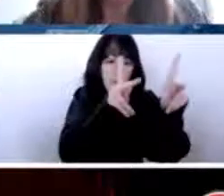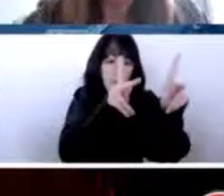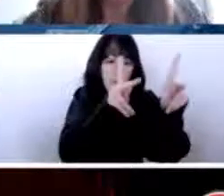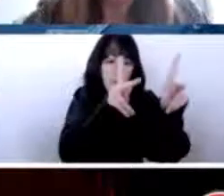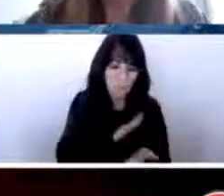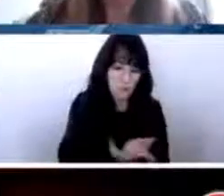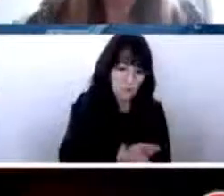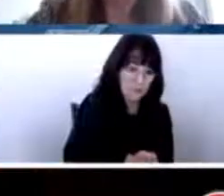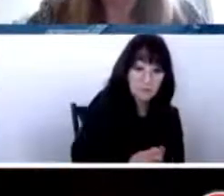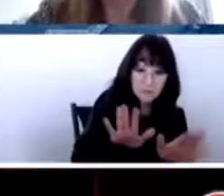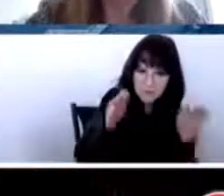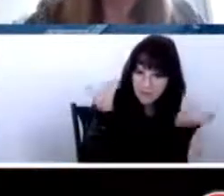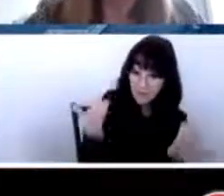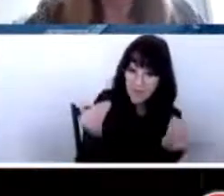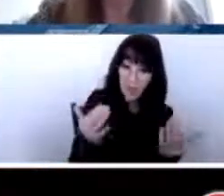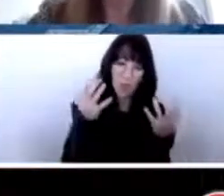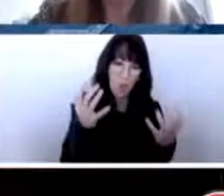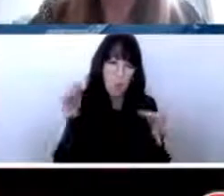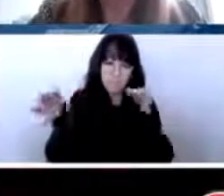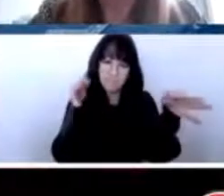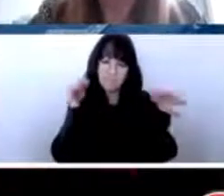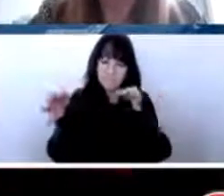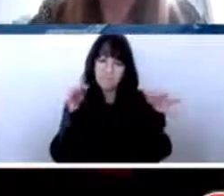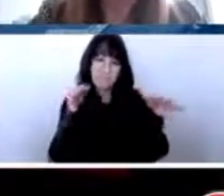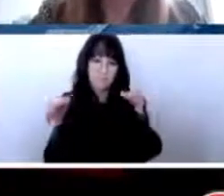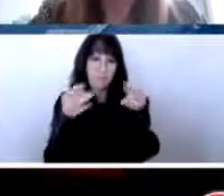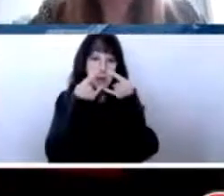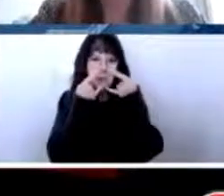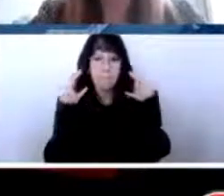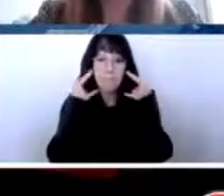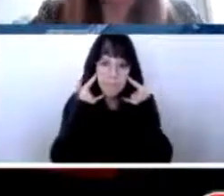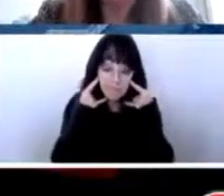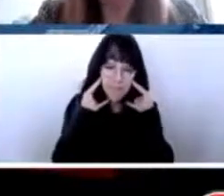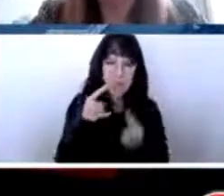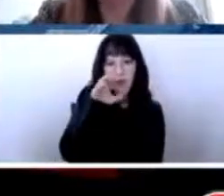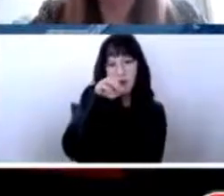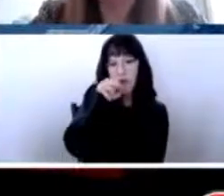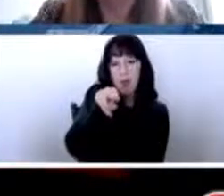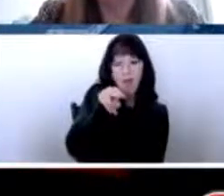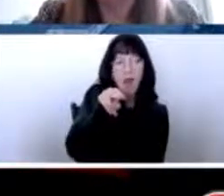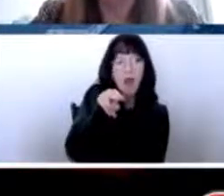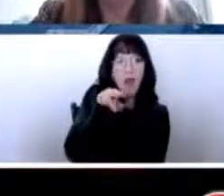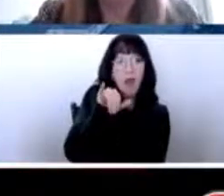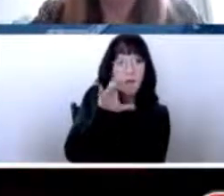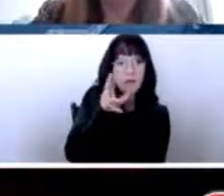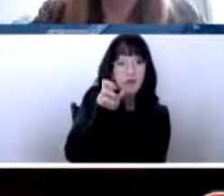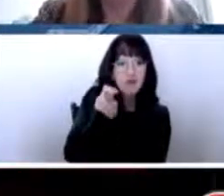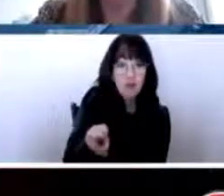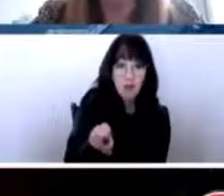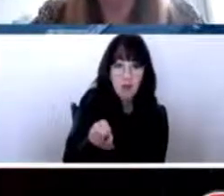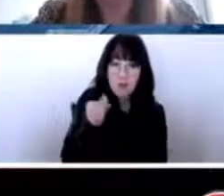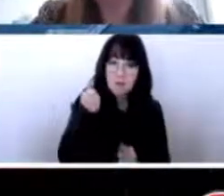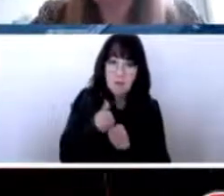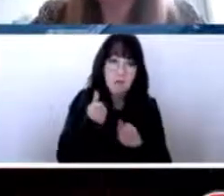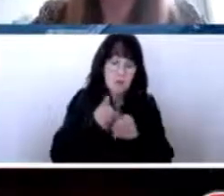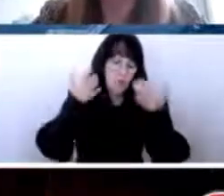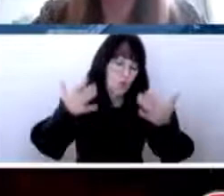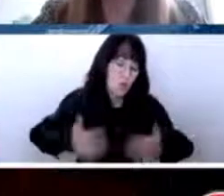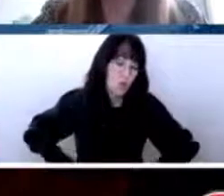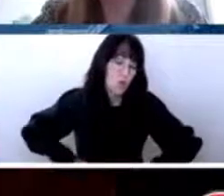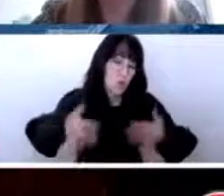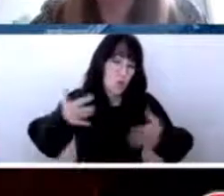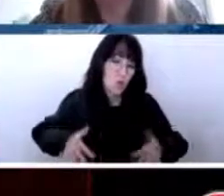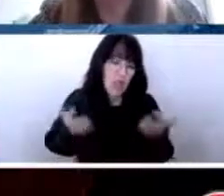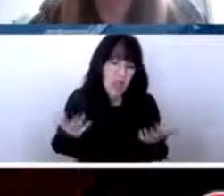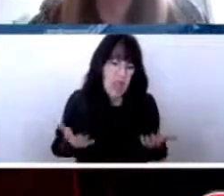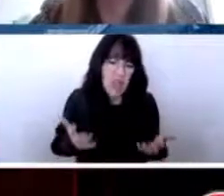masks in general. Omicron is extremely contagious. It is, I think that we're